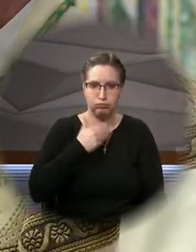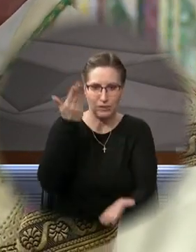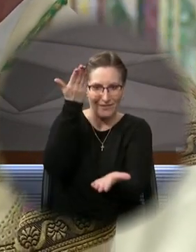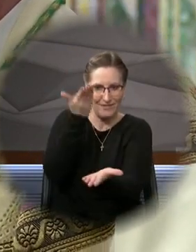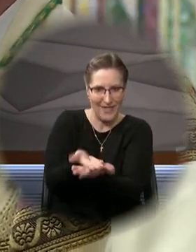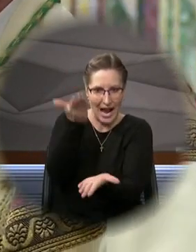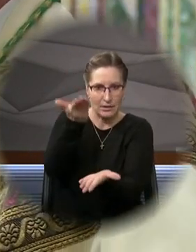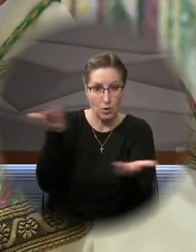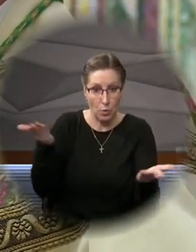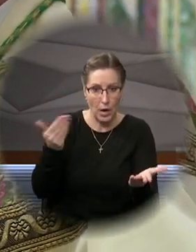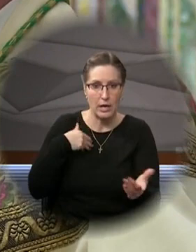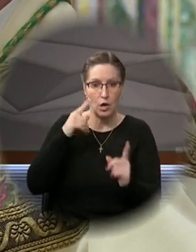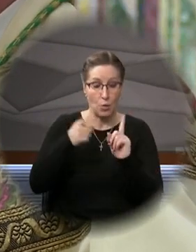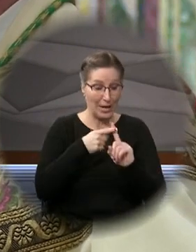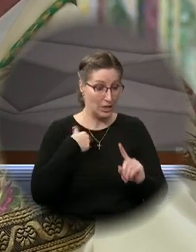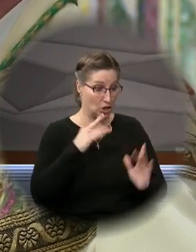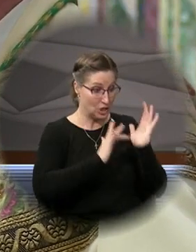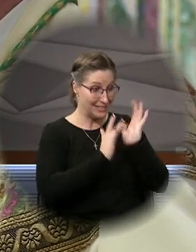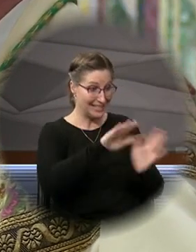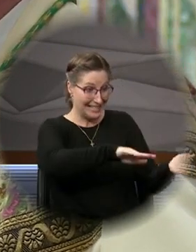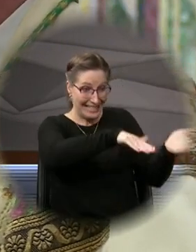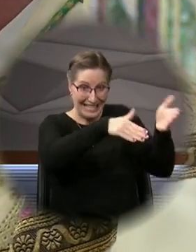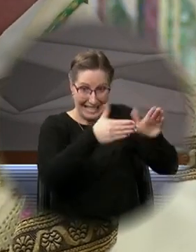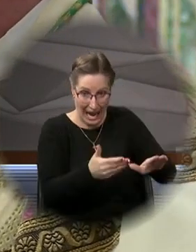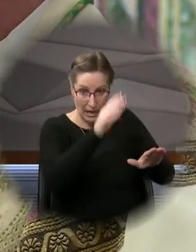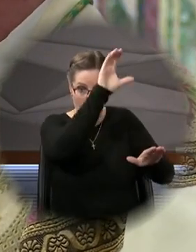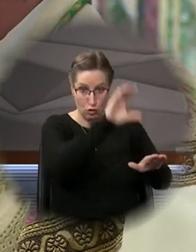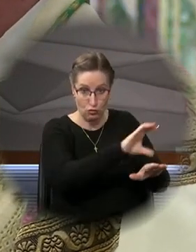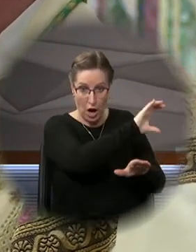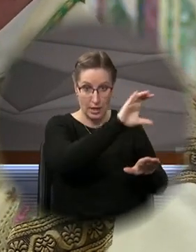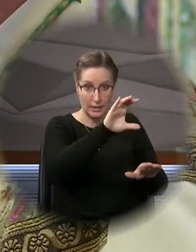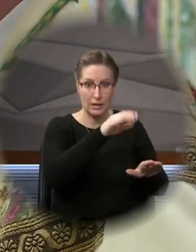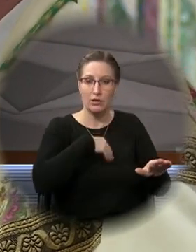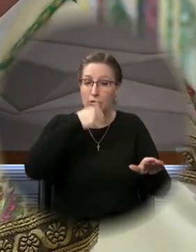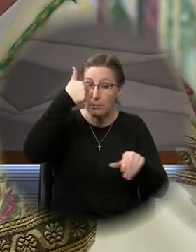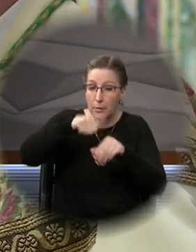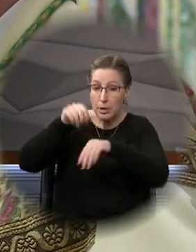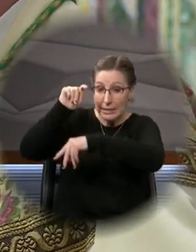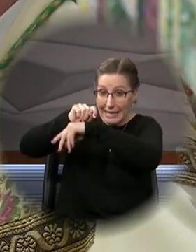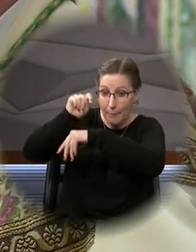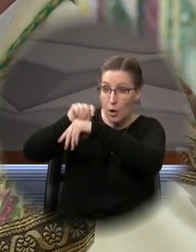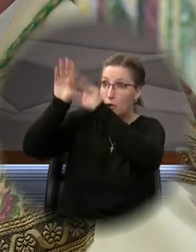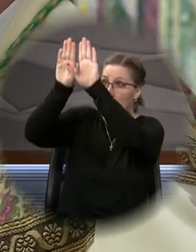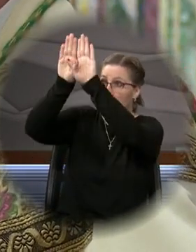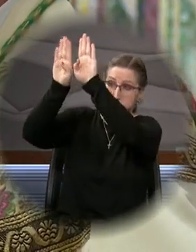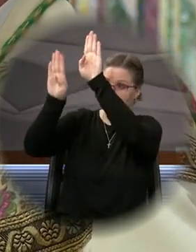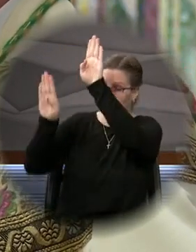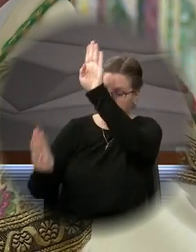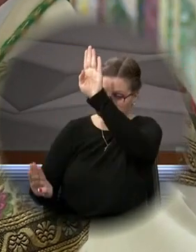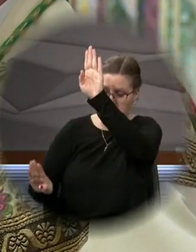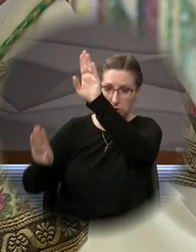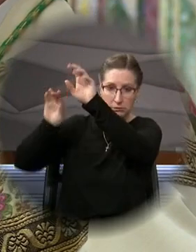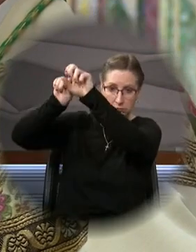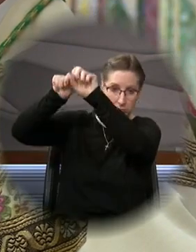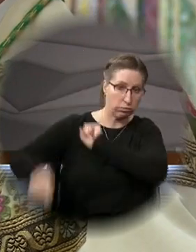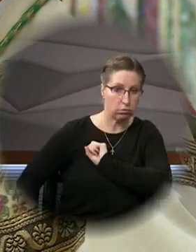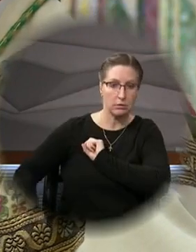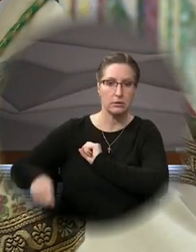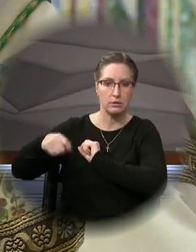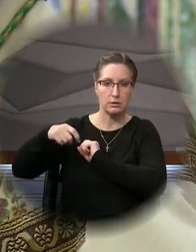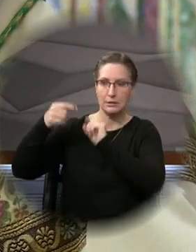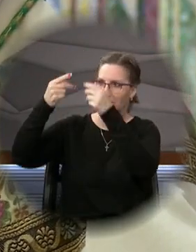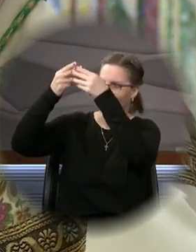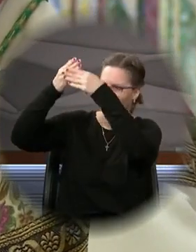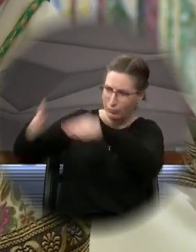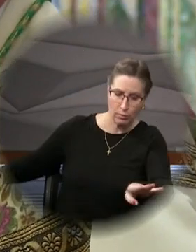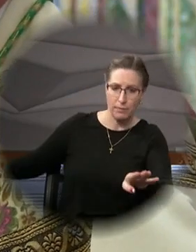at the moment of Jesus' death on the cross, the curtain of the temple in Jerusalem was torn in two from